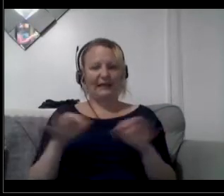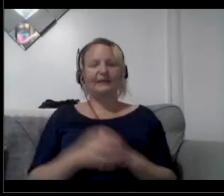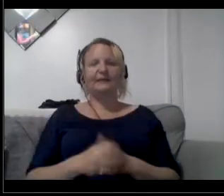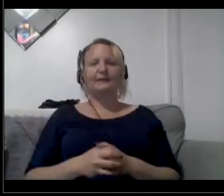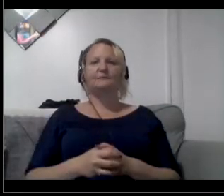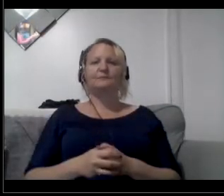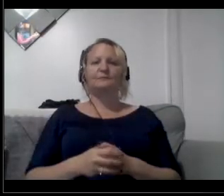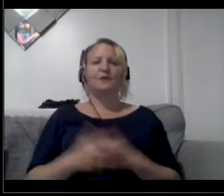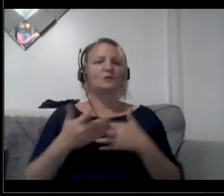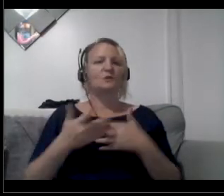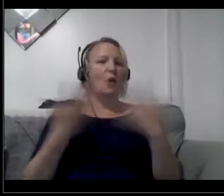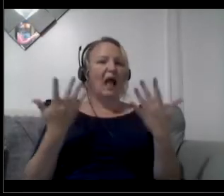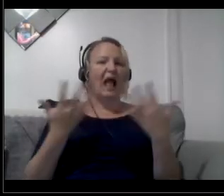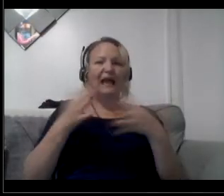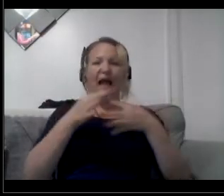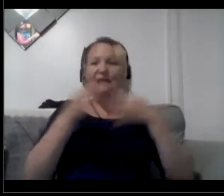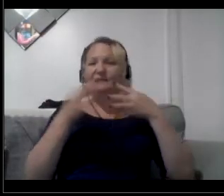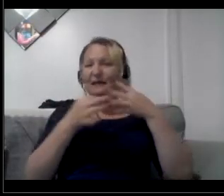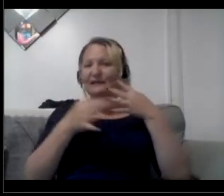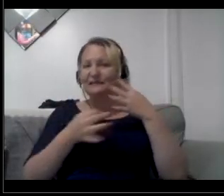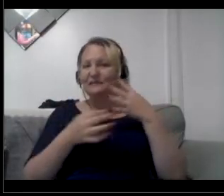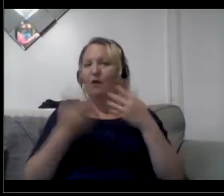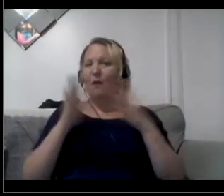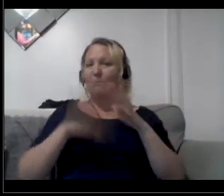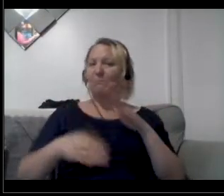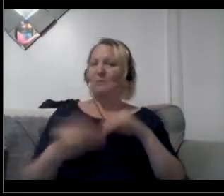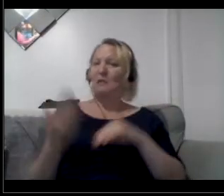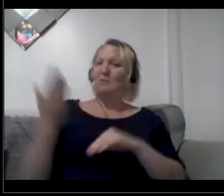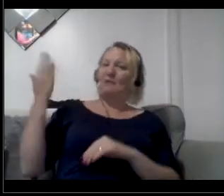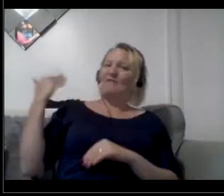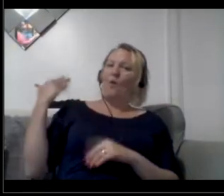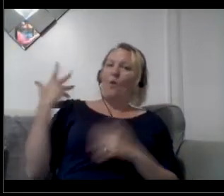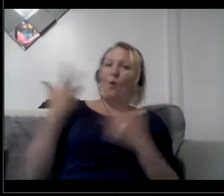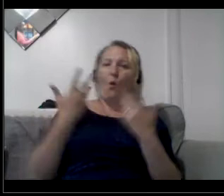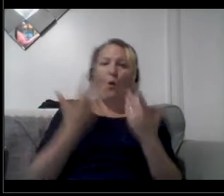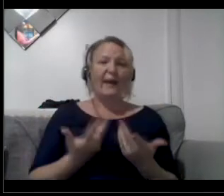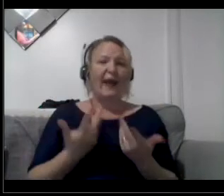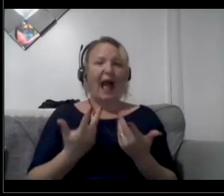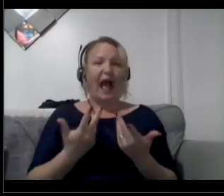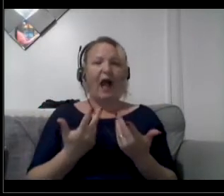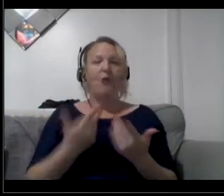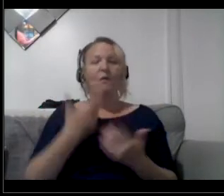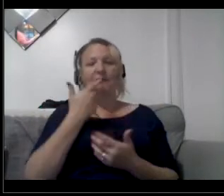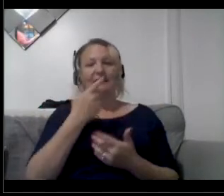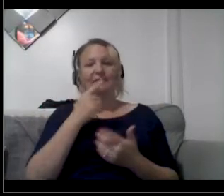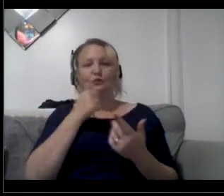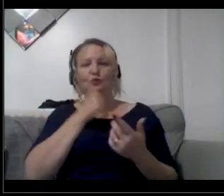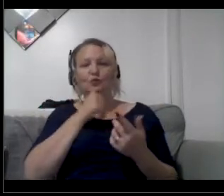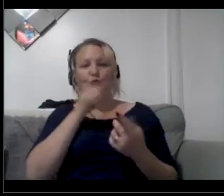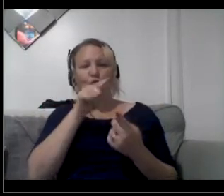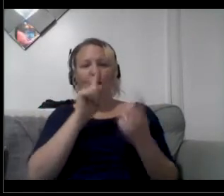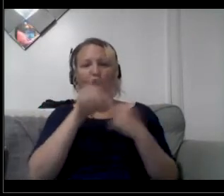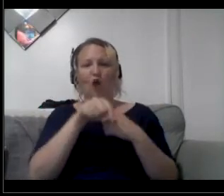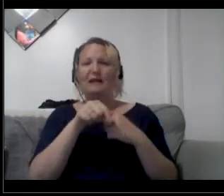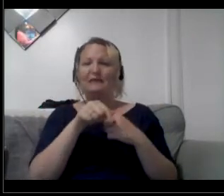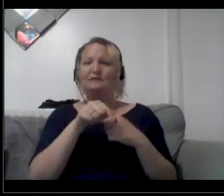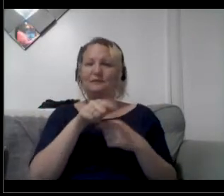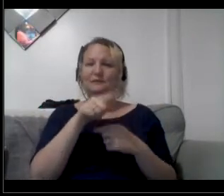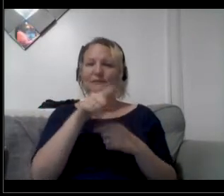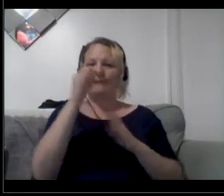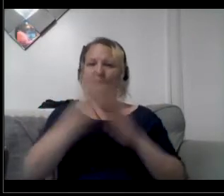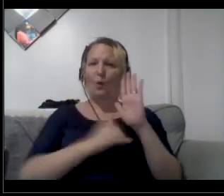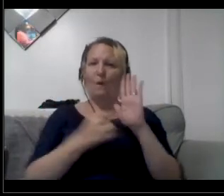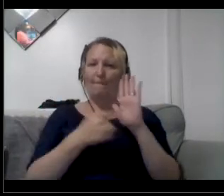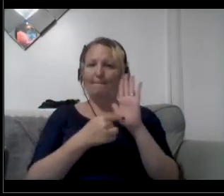of the proposals from earlier consultations, then please use the other comments section of our response form.